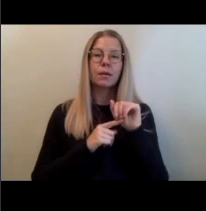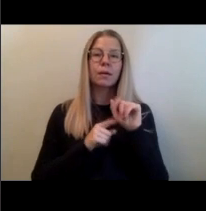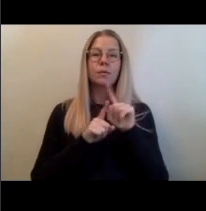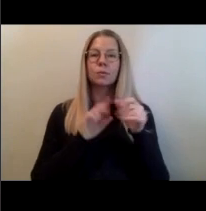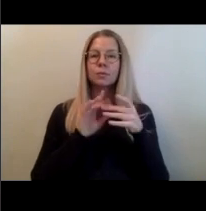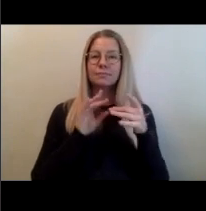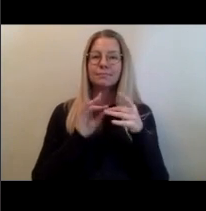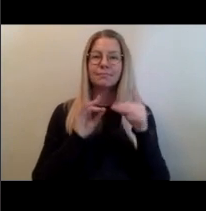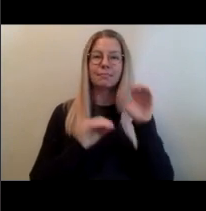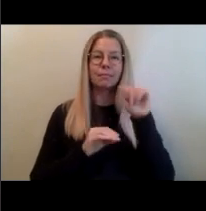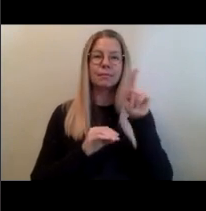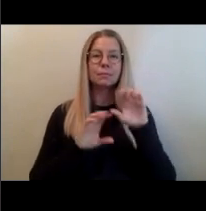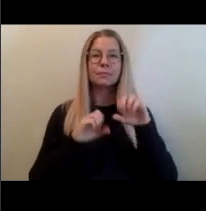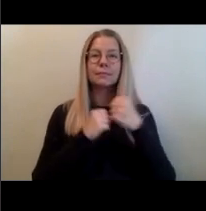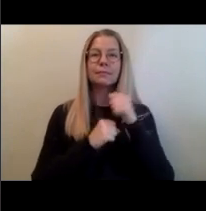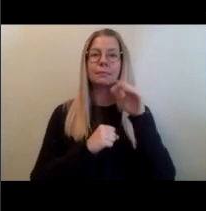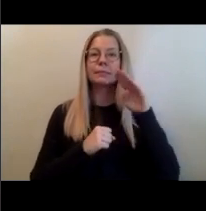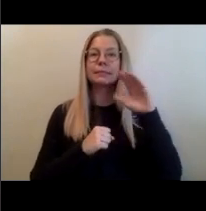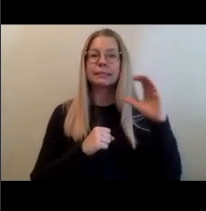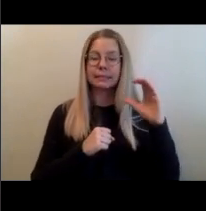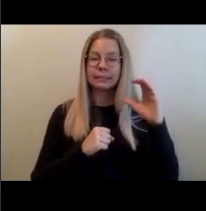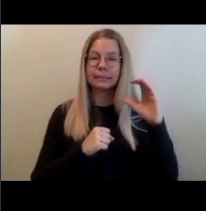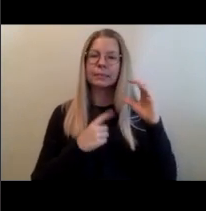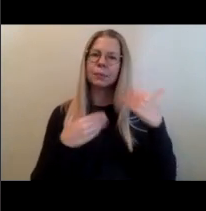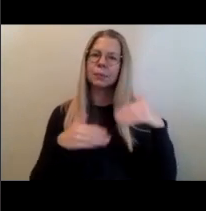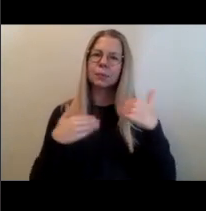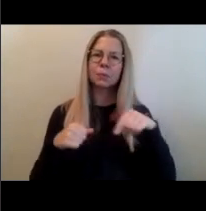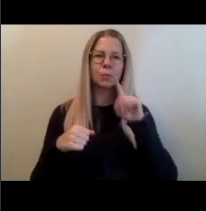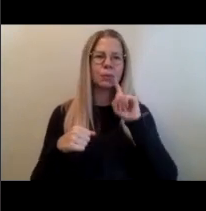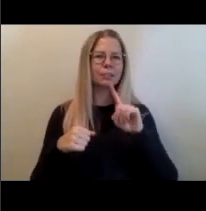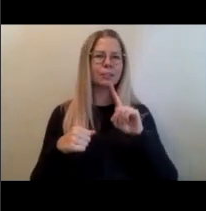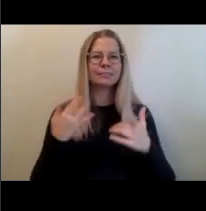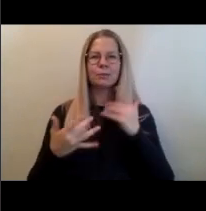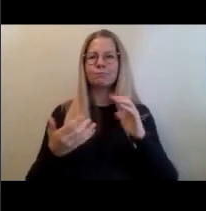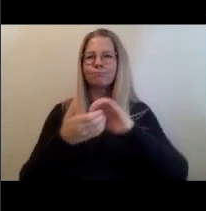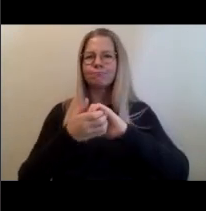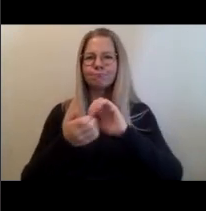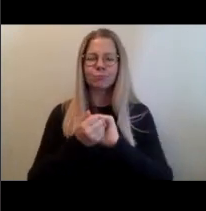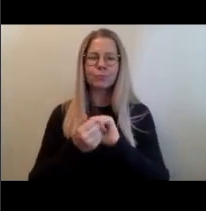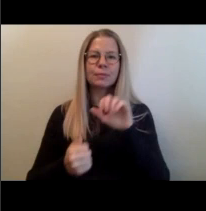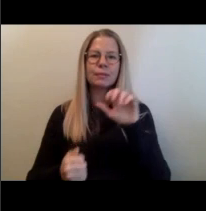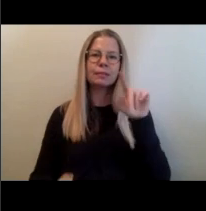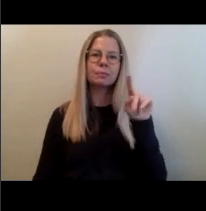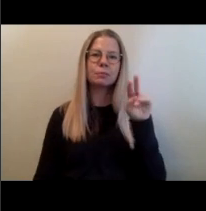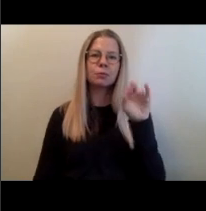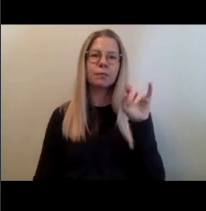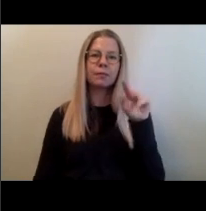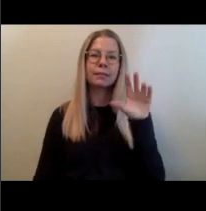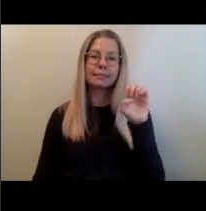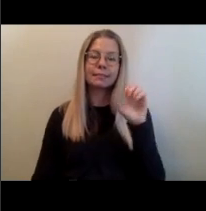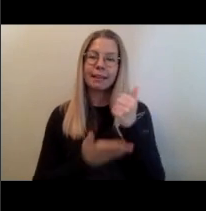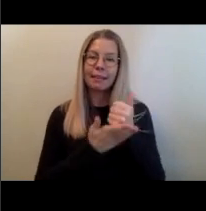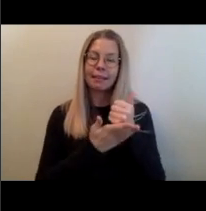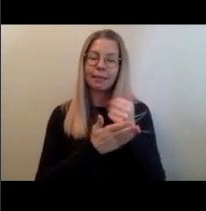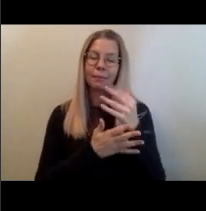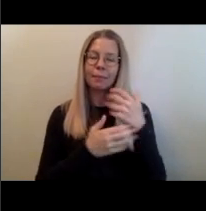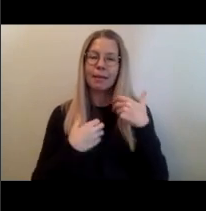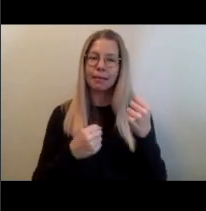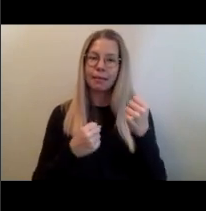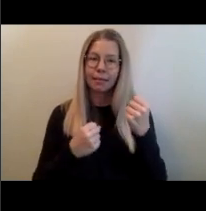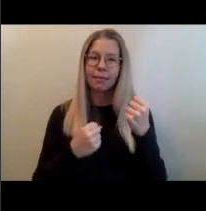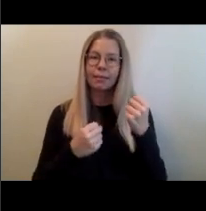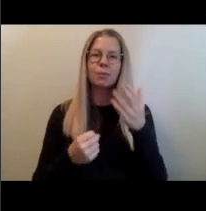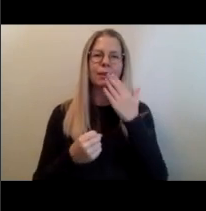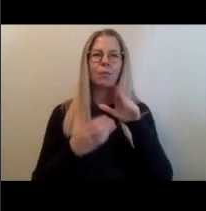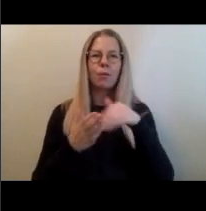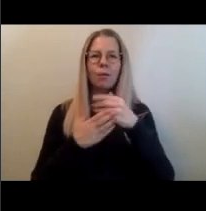so pleased to be a partner with Providence Health for this series. And I thank every one of you for helping. And thank you so much for